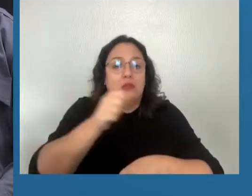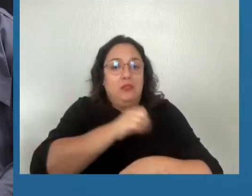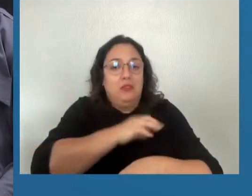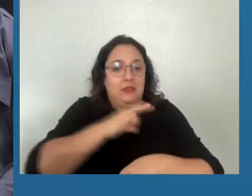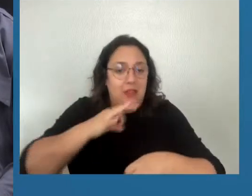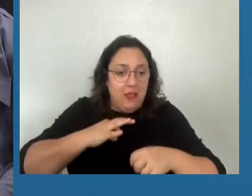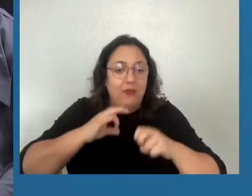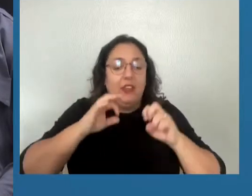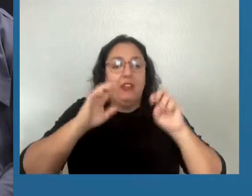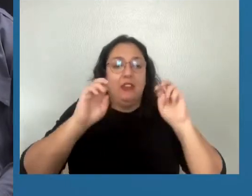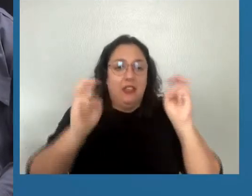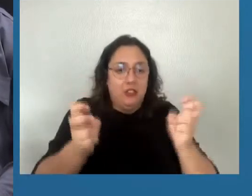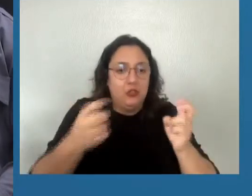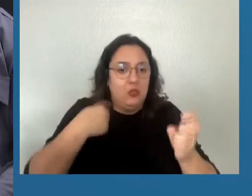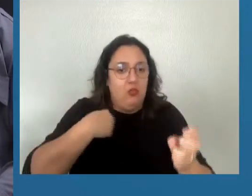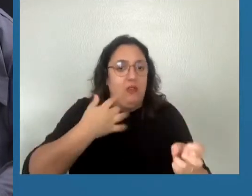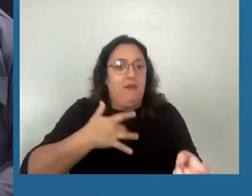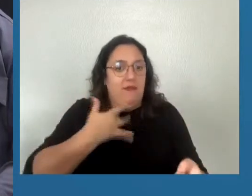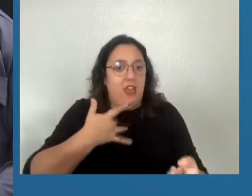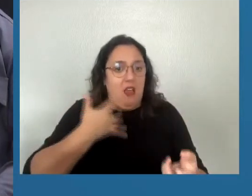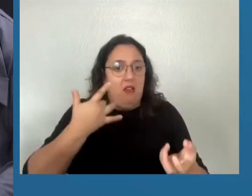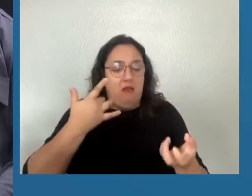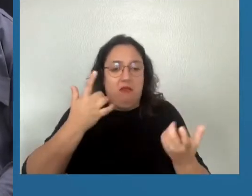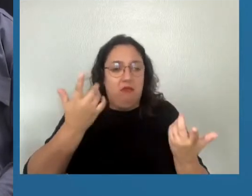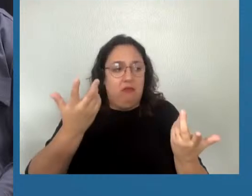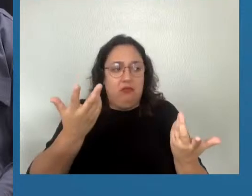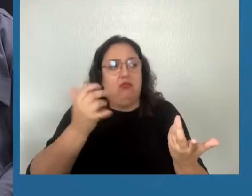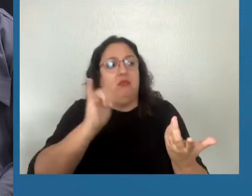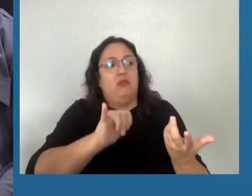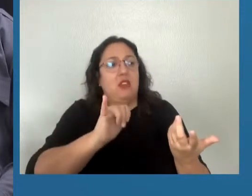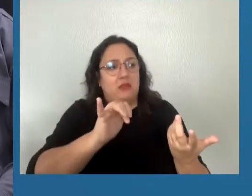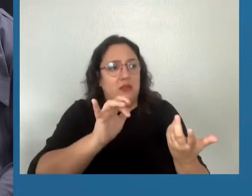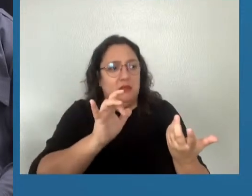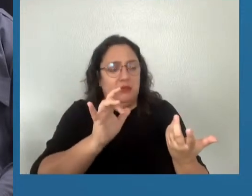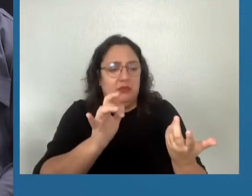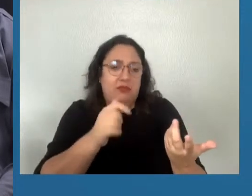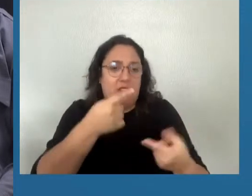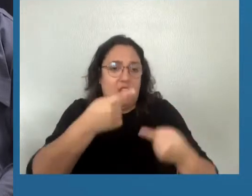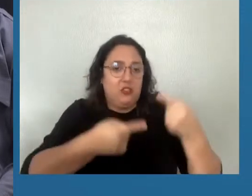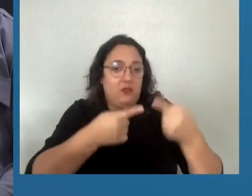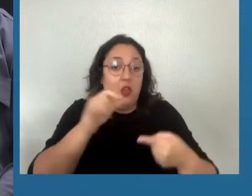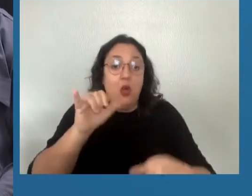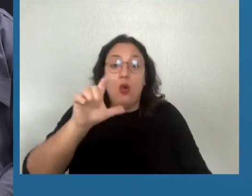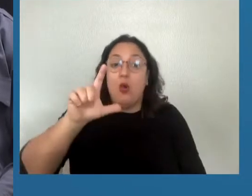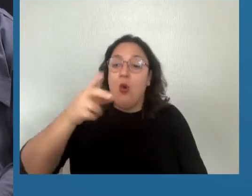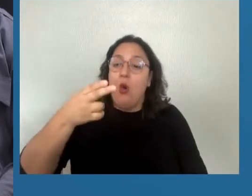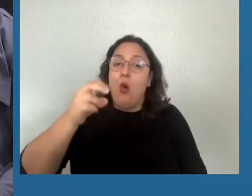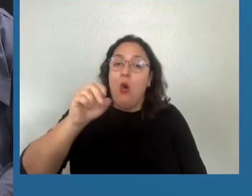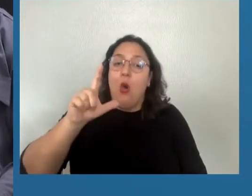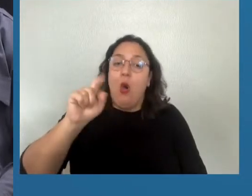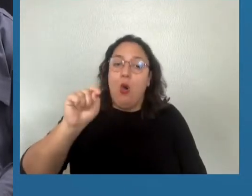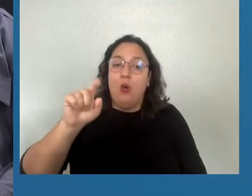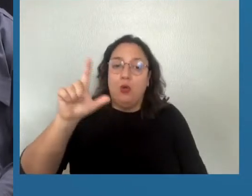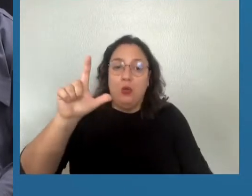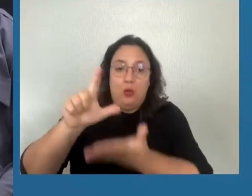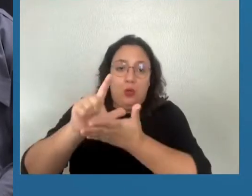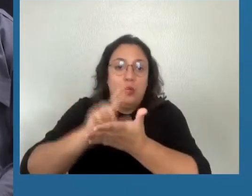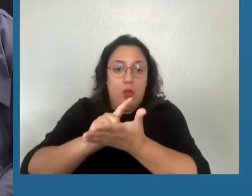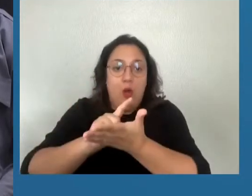also suspended portions of the HALT law, which requires a certain amount of time out and